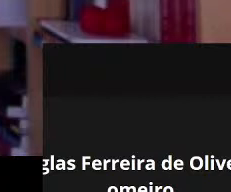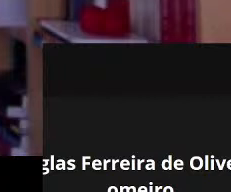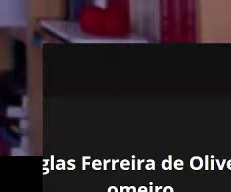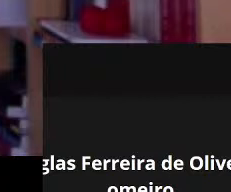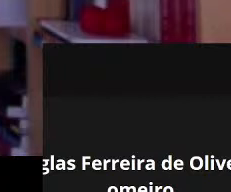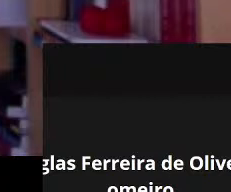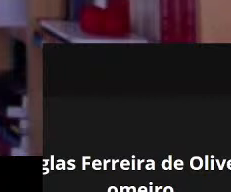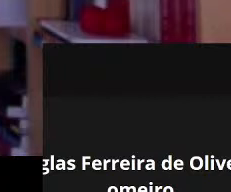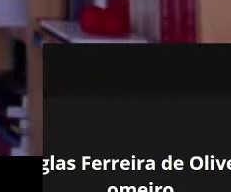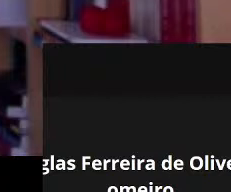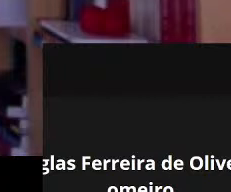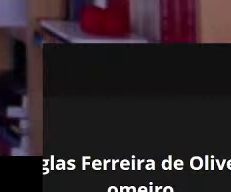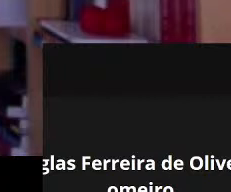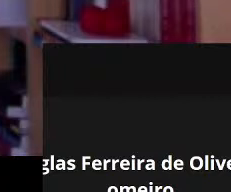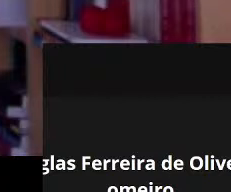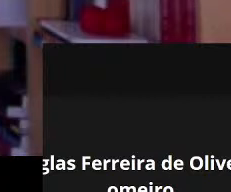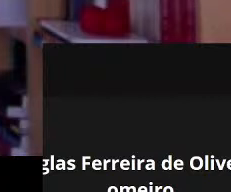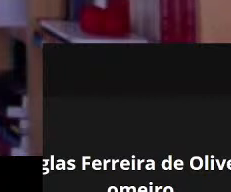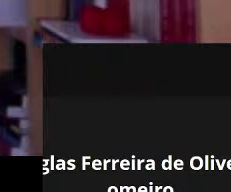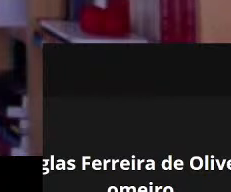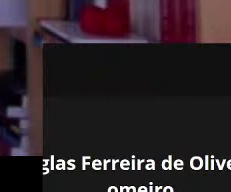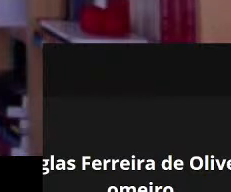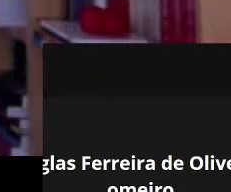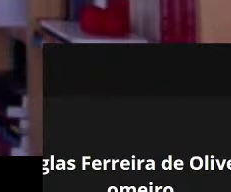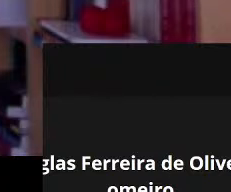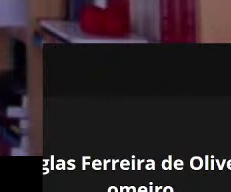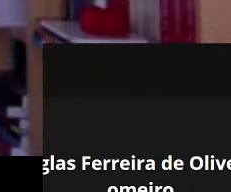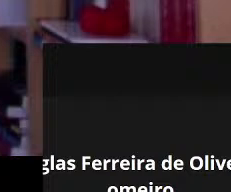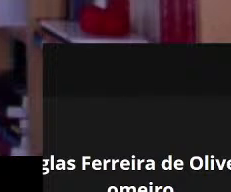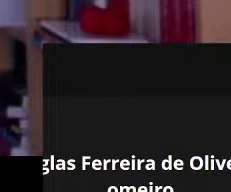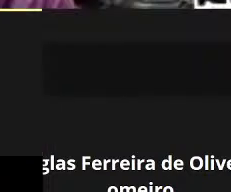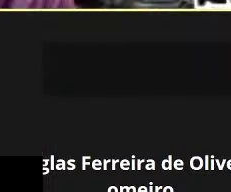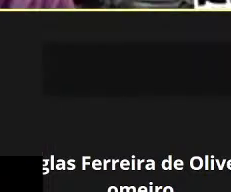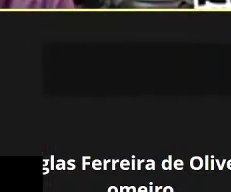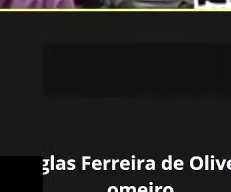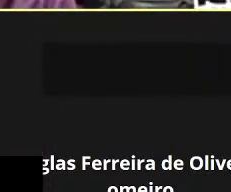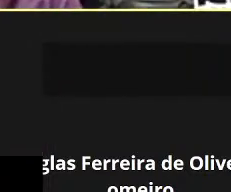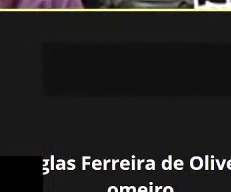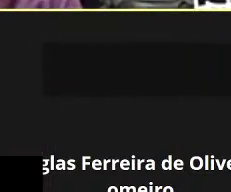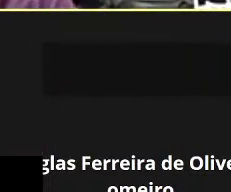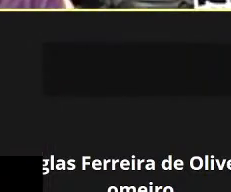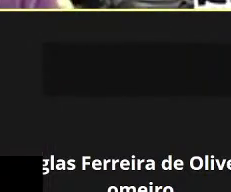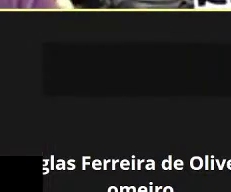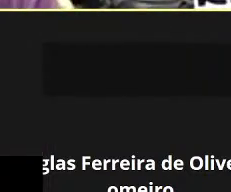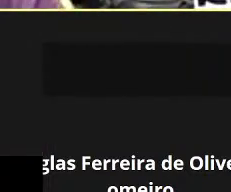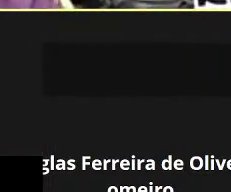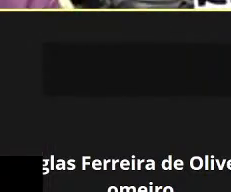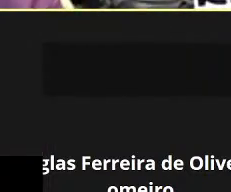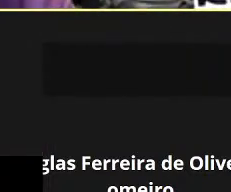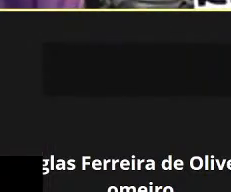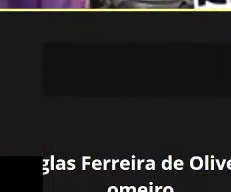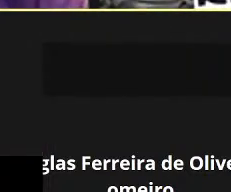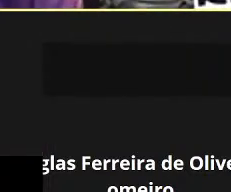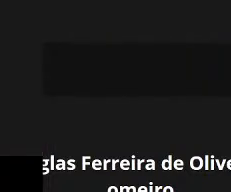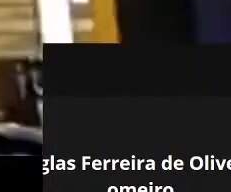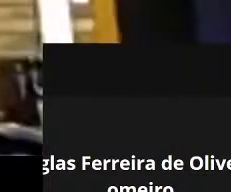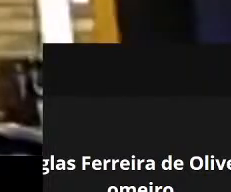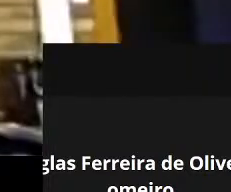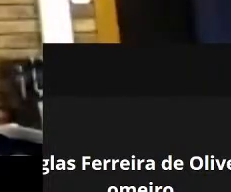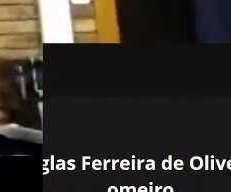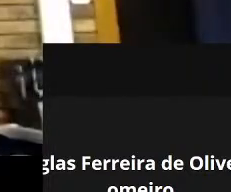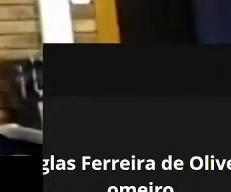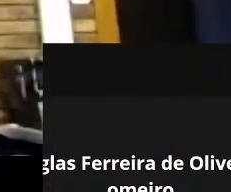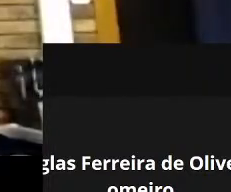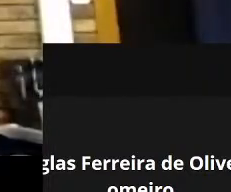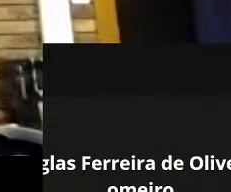So what I present as an approach is not necessarily linked